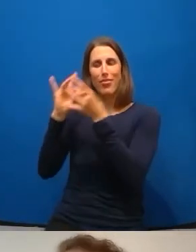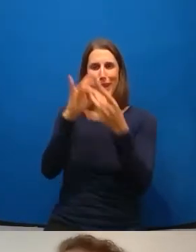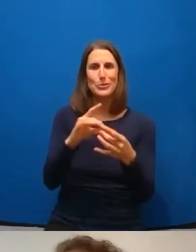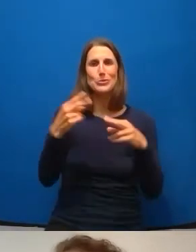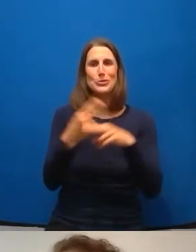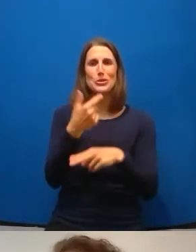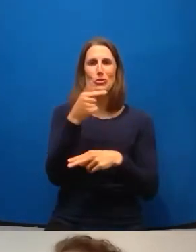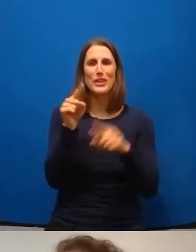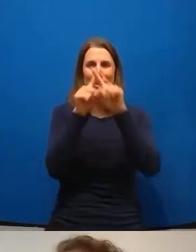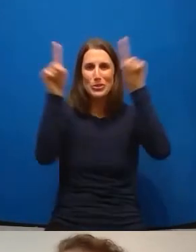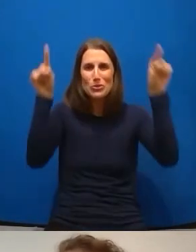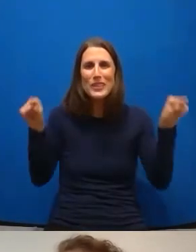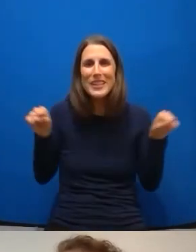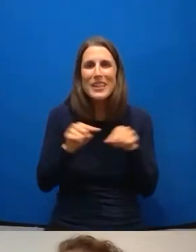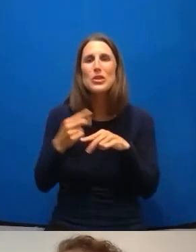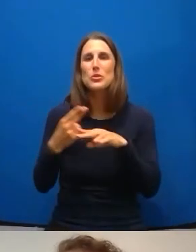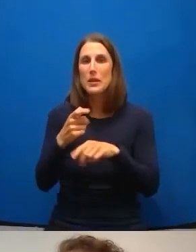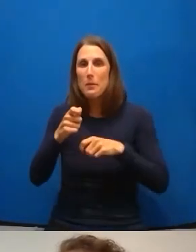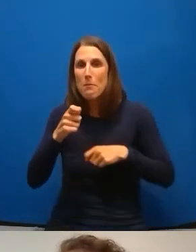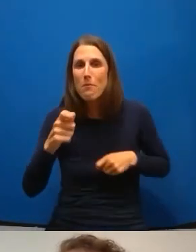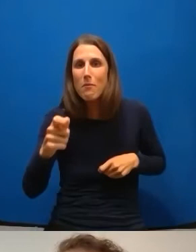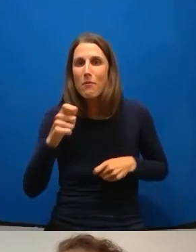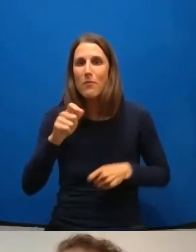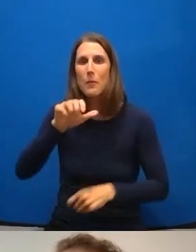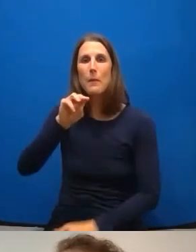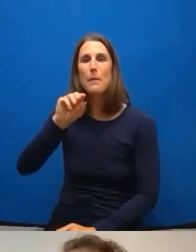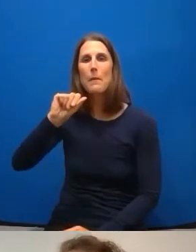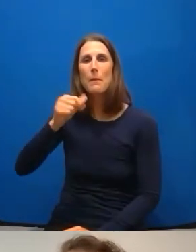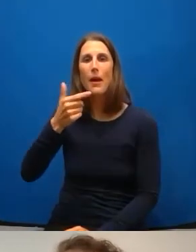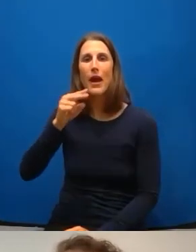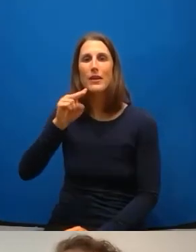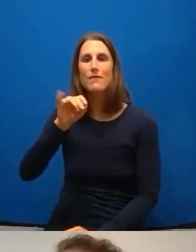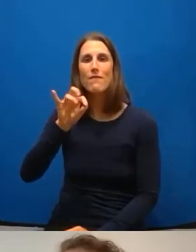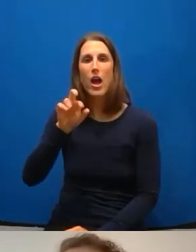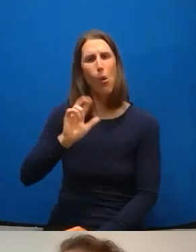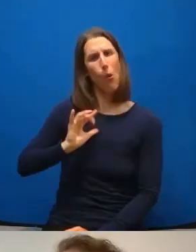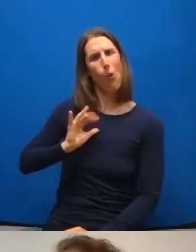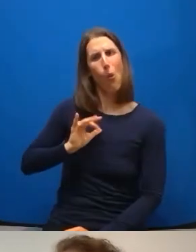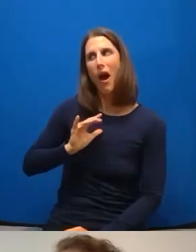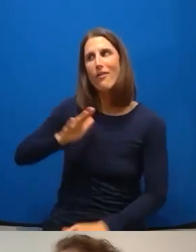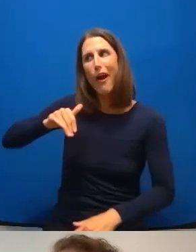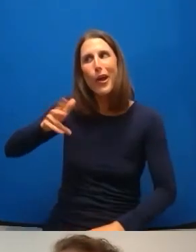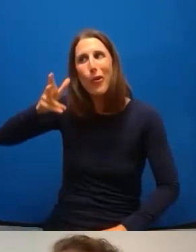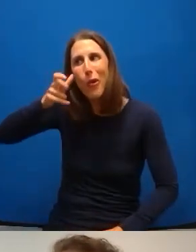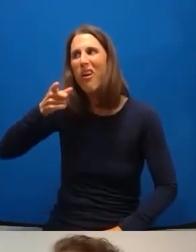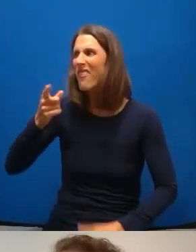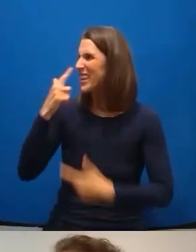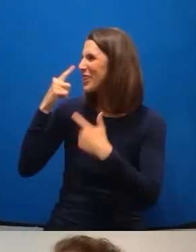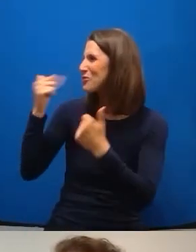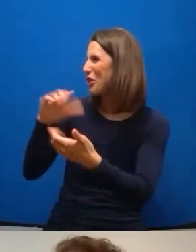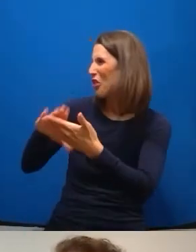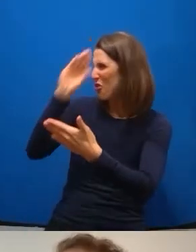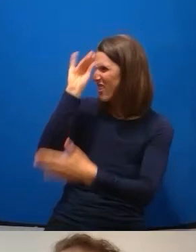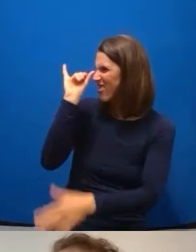but anybody within the CCC BSD community, I feel like we all have picked up so many unusual skills that we wouldn't have known